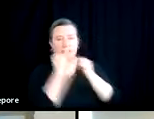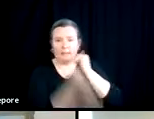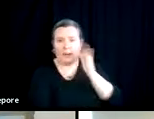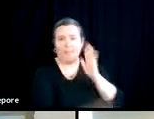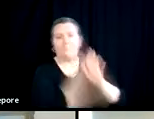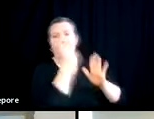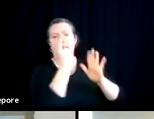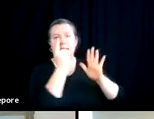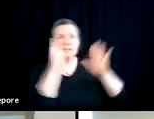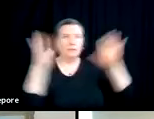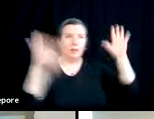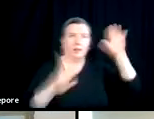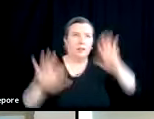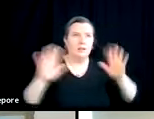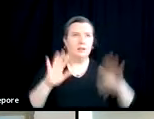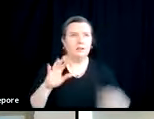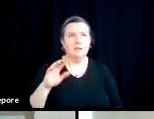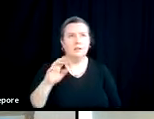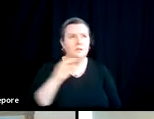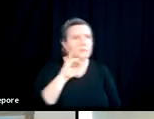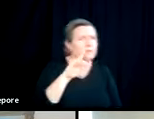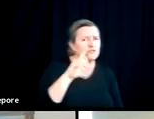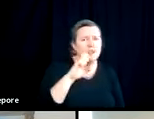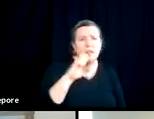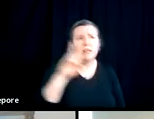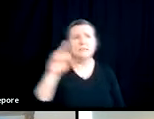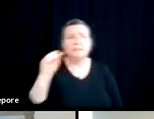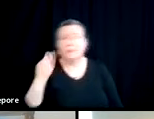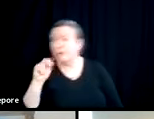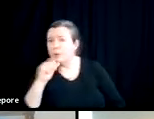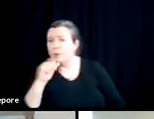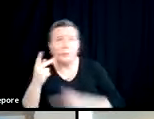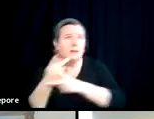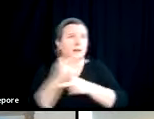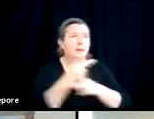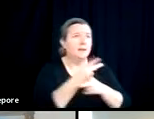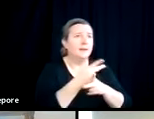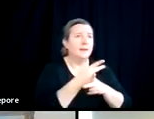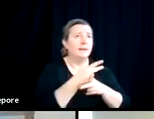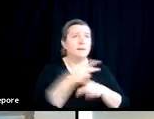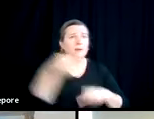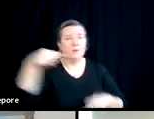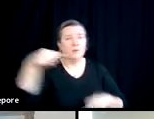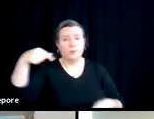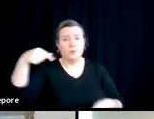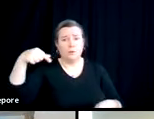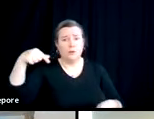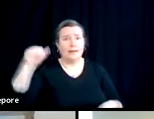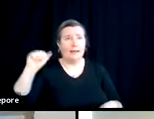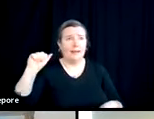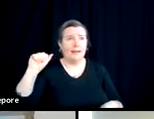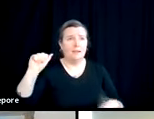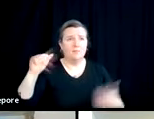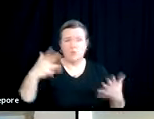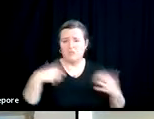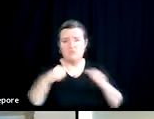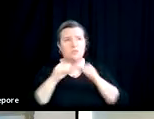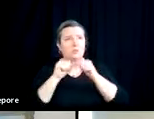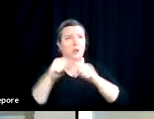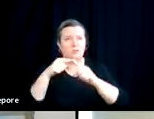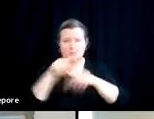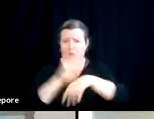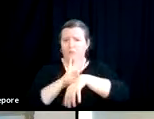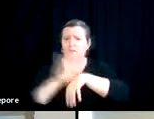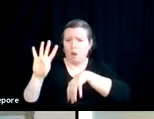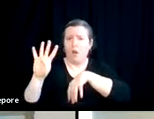or Dan to queue up? We'll probably stay till the top of the hour, if that's okay with everybody, and take as many questions as we can.